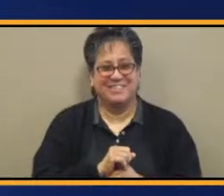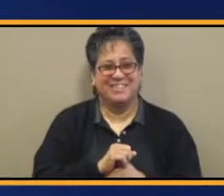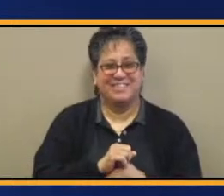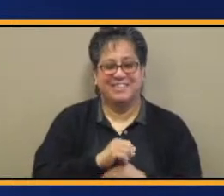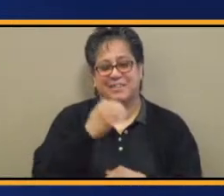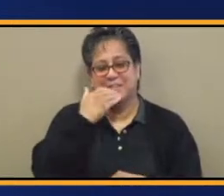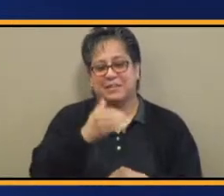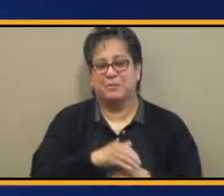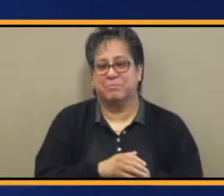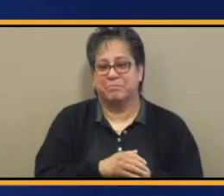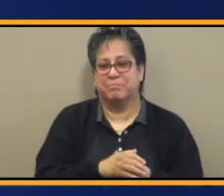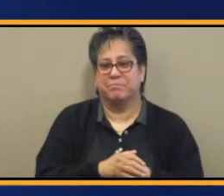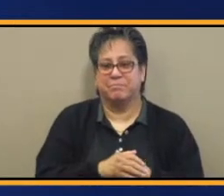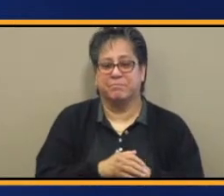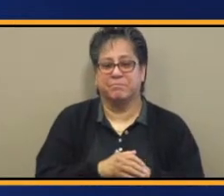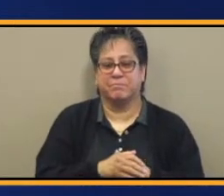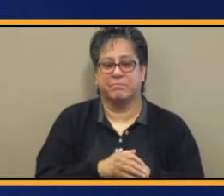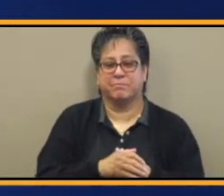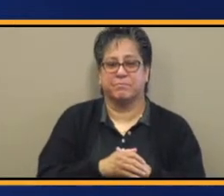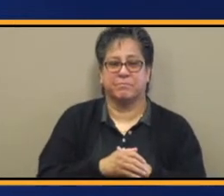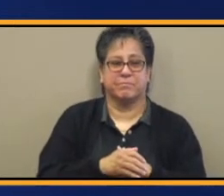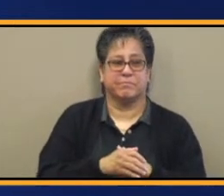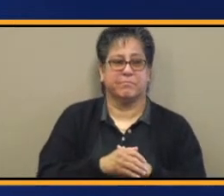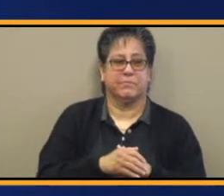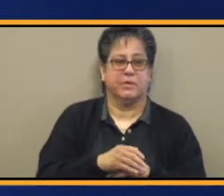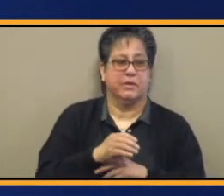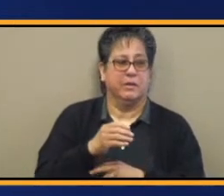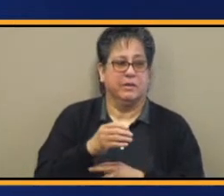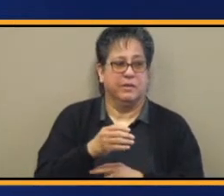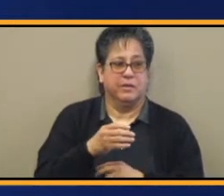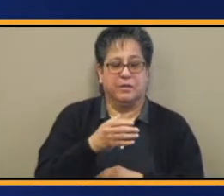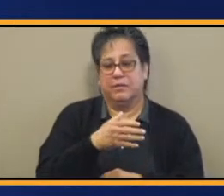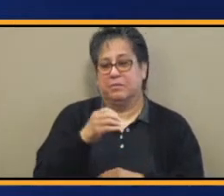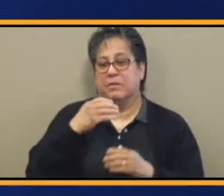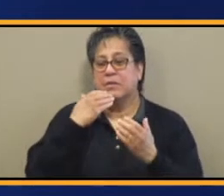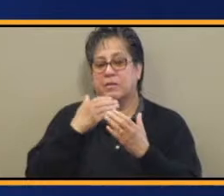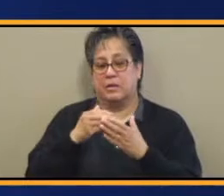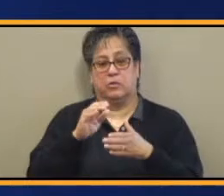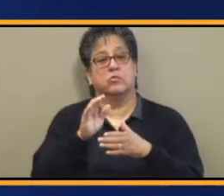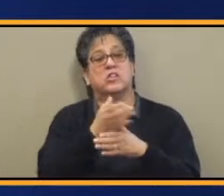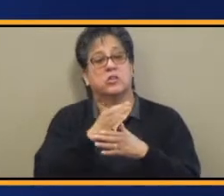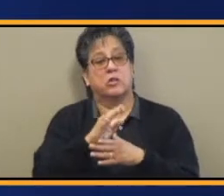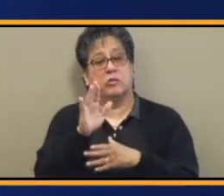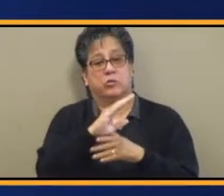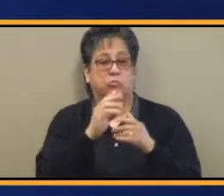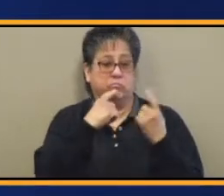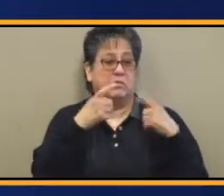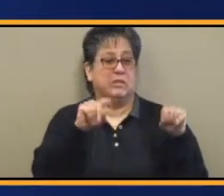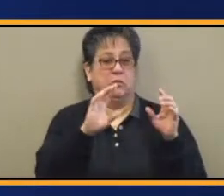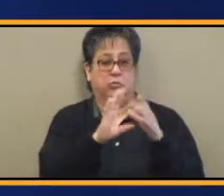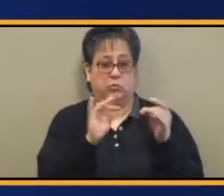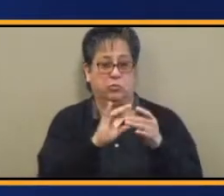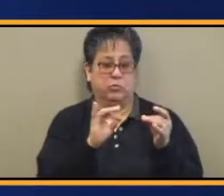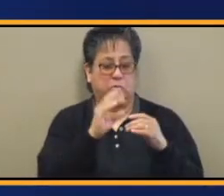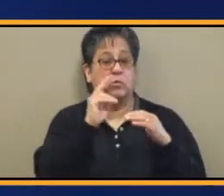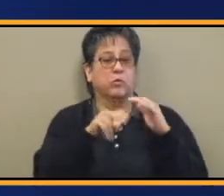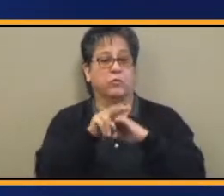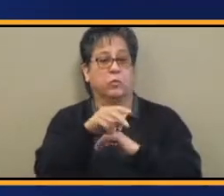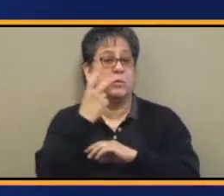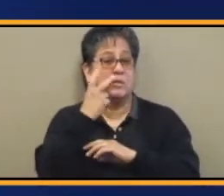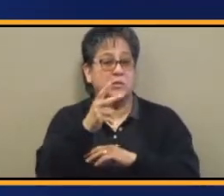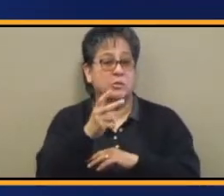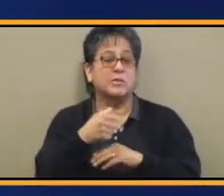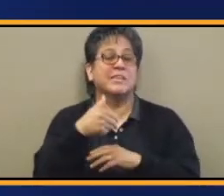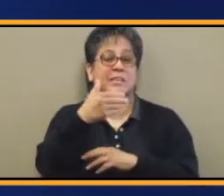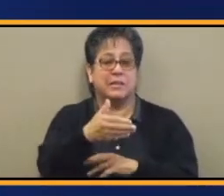Thank you all for being here. Congratulations. Thank you, and again, thank you for sharing these success stories with us, and we look forward to seeing you all next